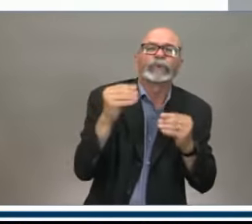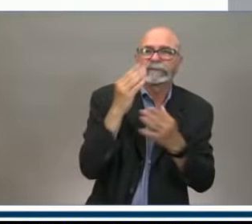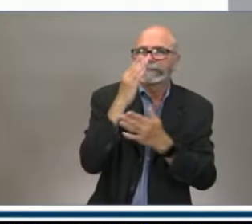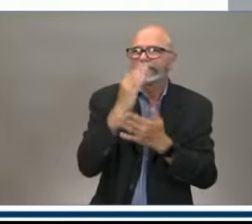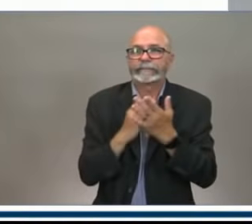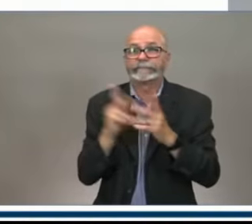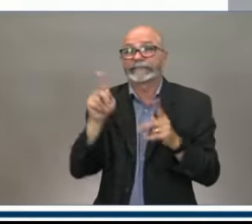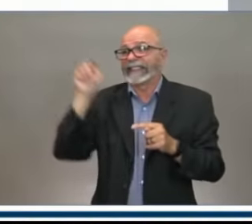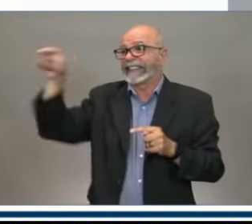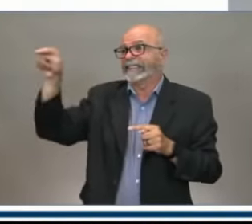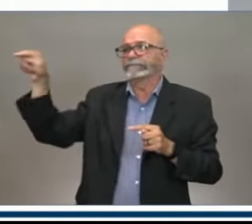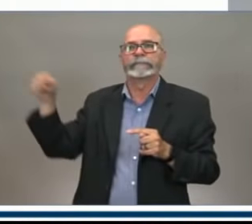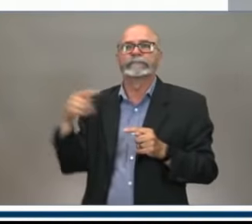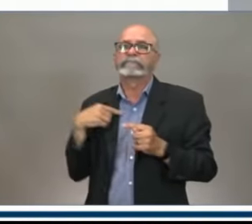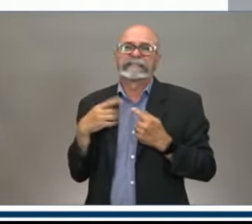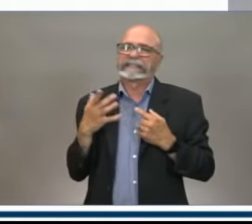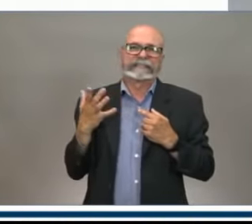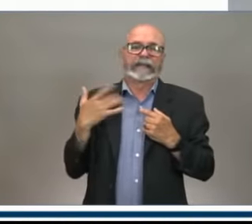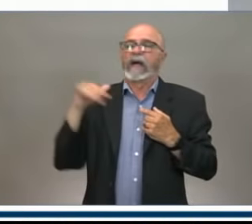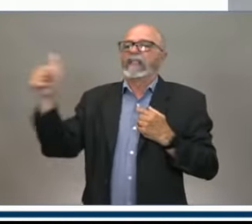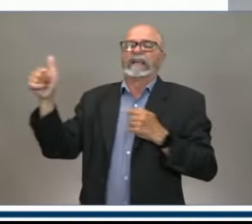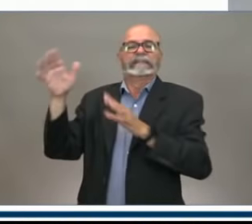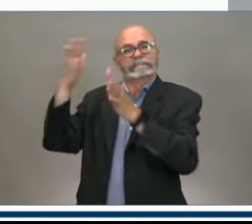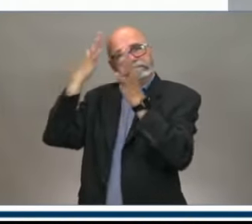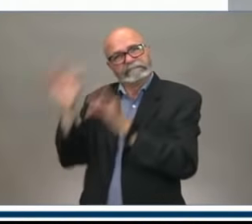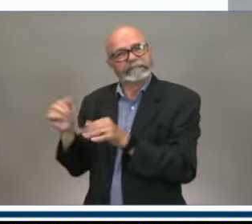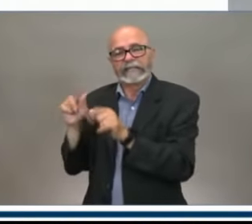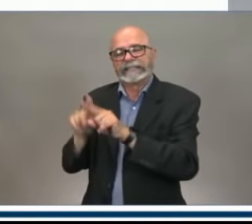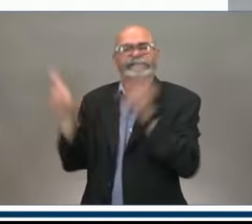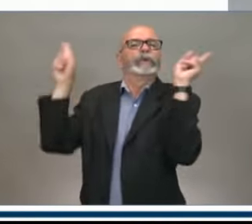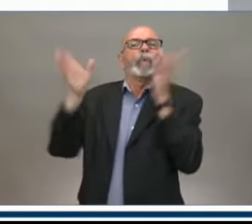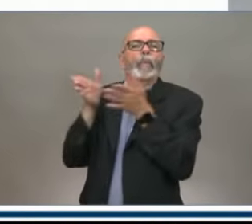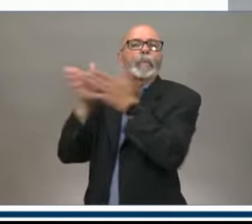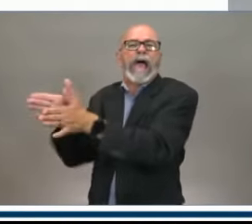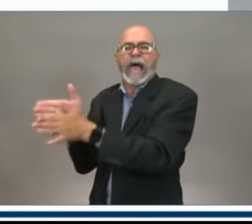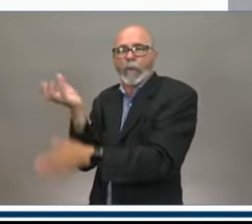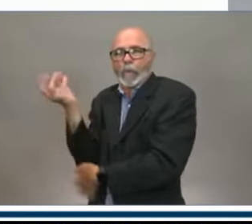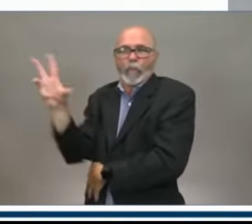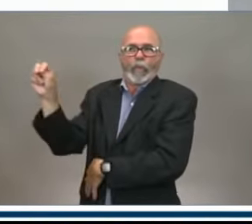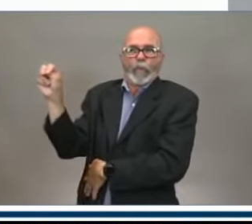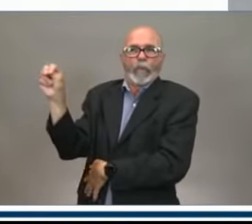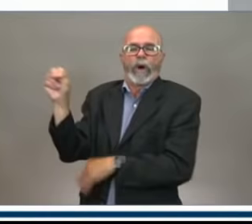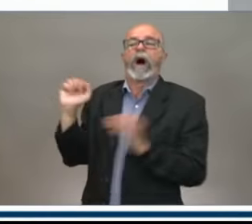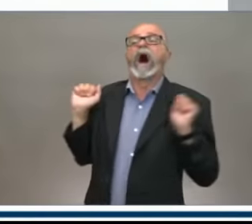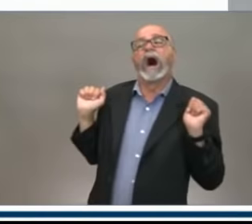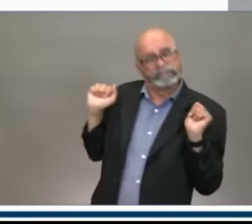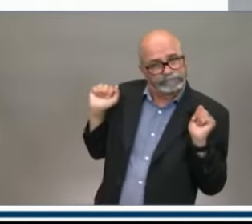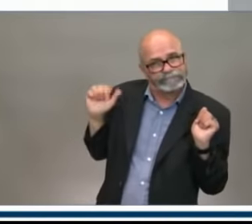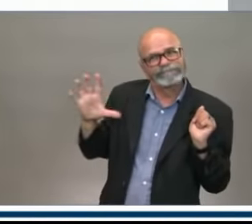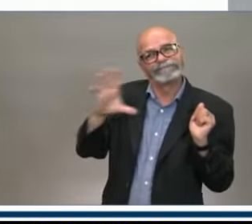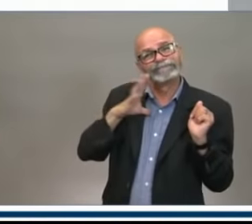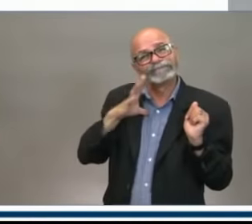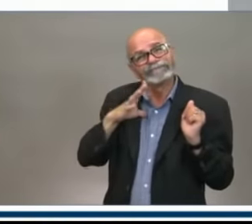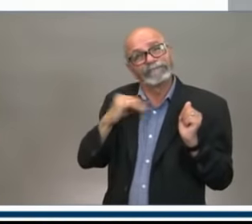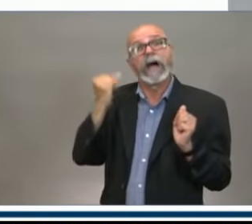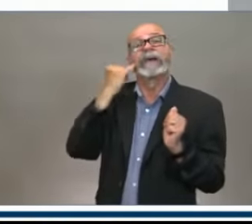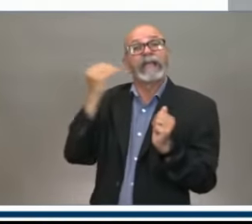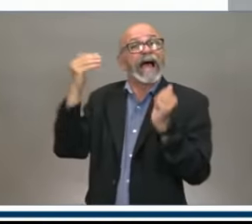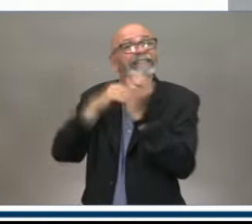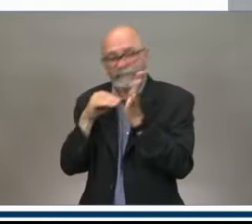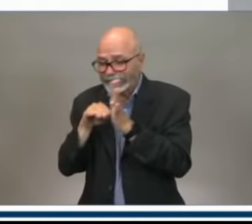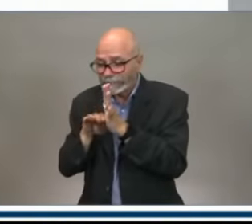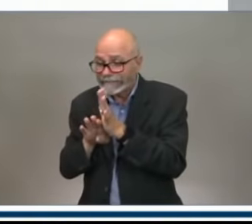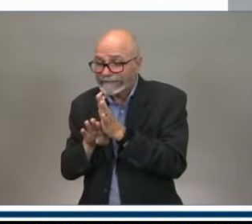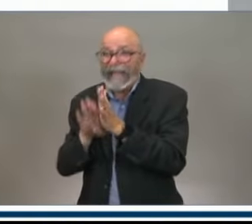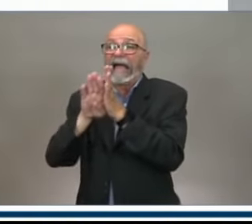and steps in them. So the hope would be that if we start to see a resurgence, first of all, we have the